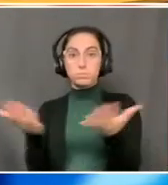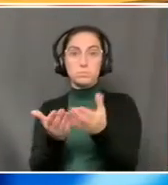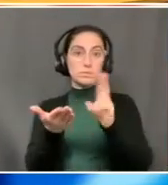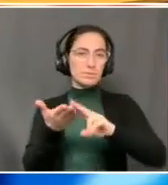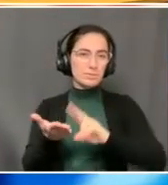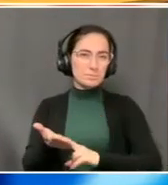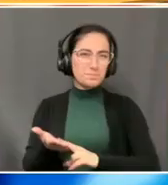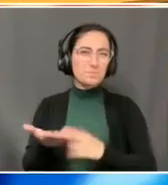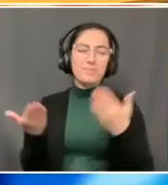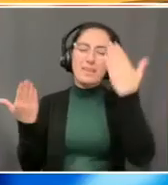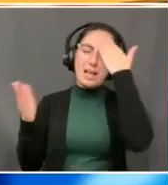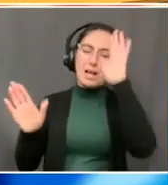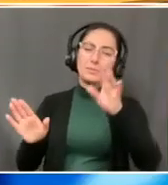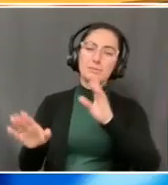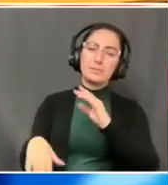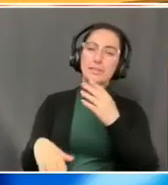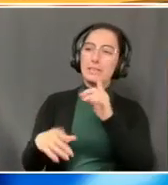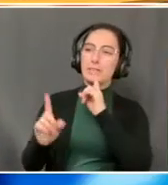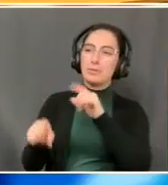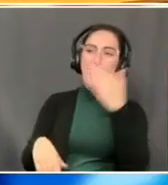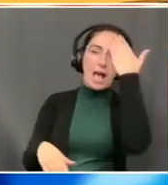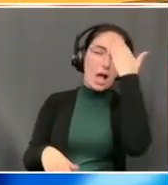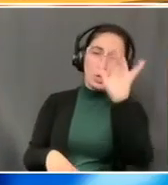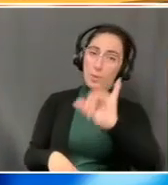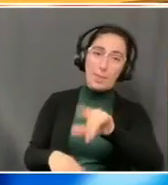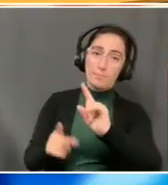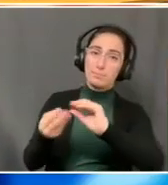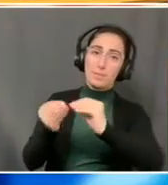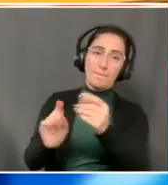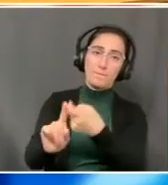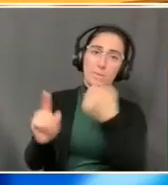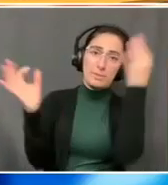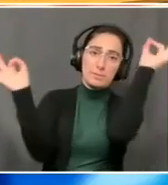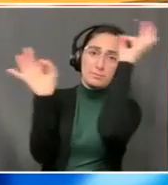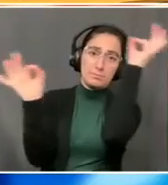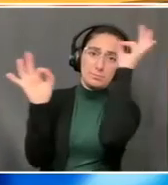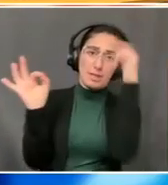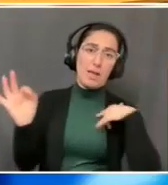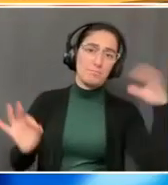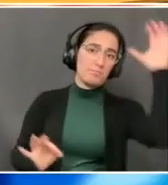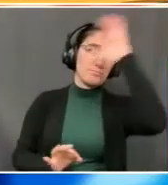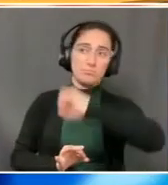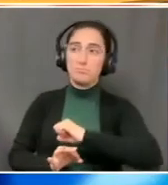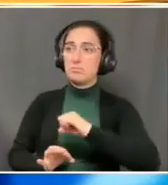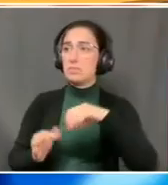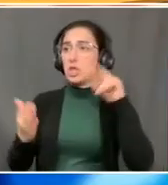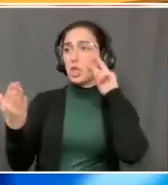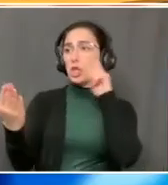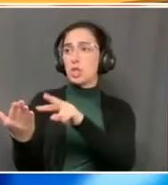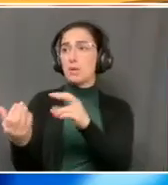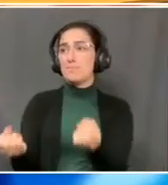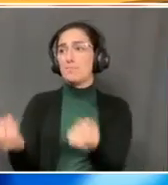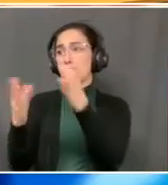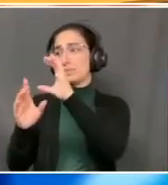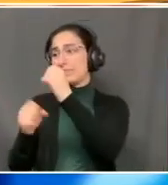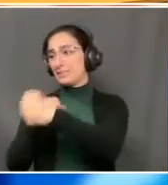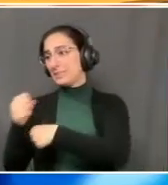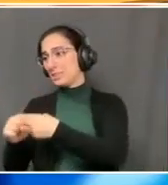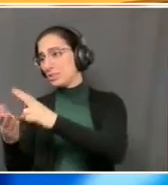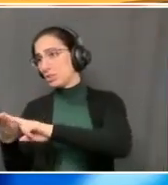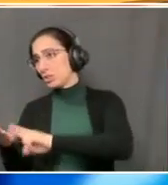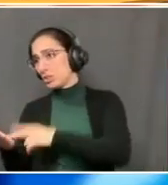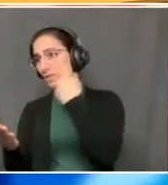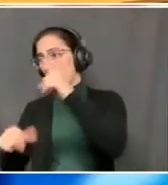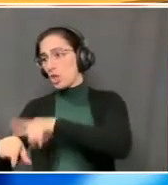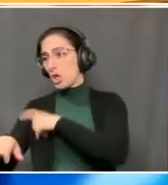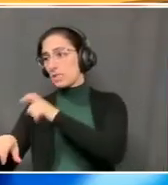let me just answer directly. I don't know where that figure comes from. I would guess it's looking at multi-year contracts over a long period of time